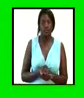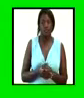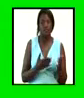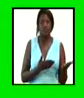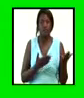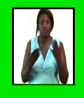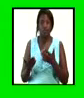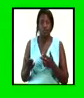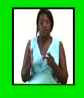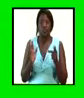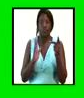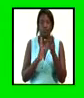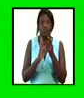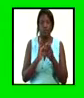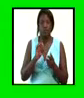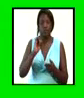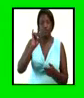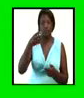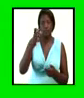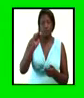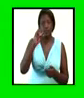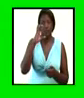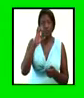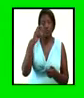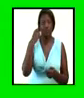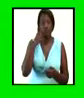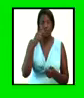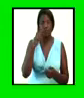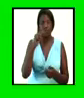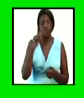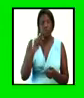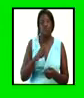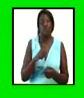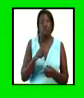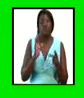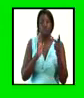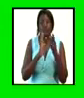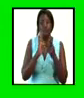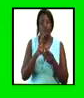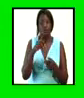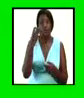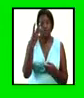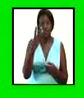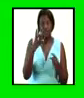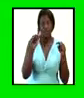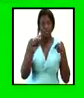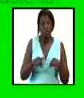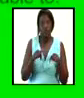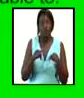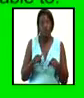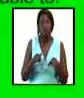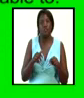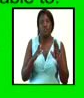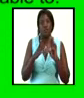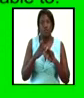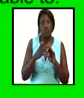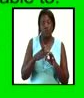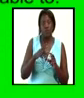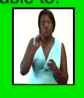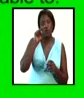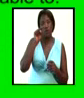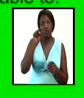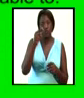Viewers, welcome to our JSC English Second Language series. This is program 3, and our lesson today is about punctuation